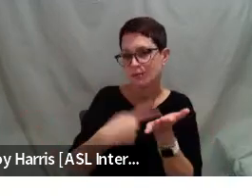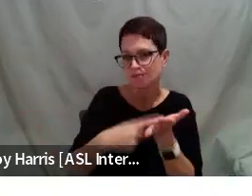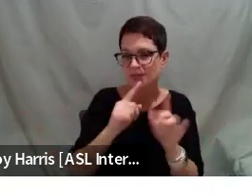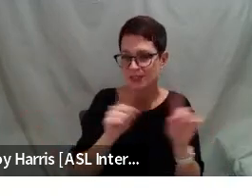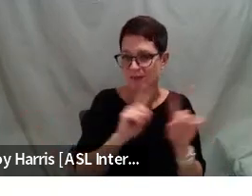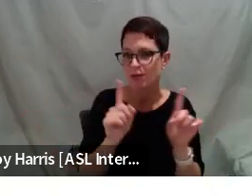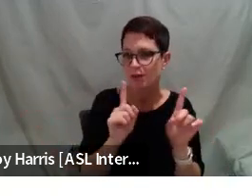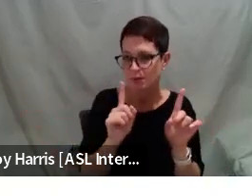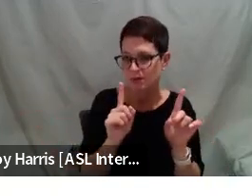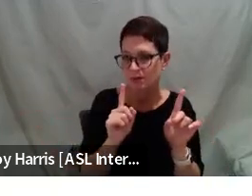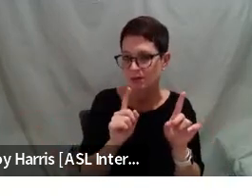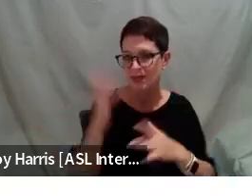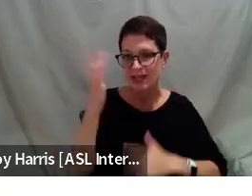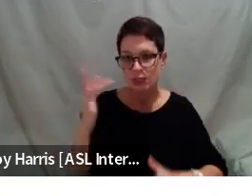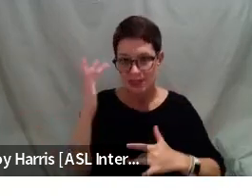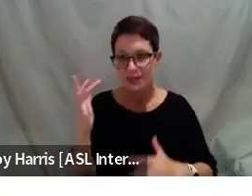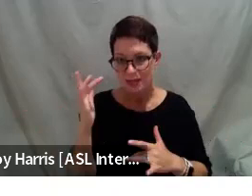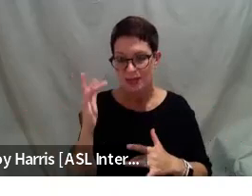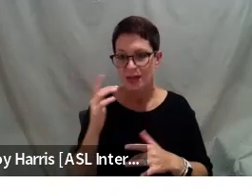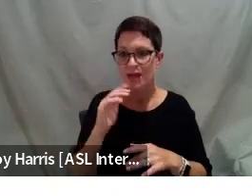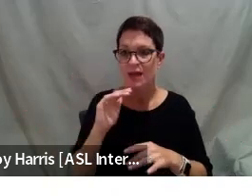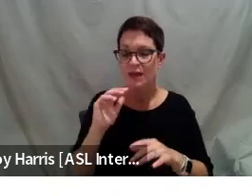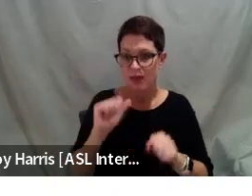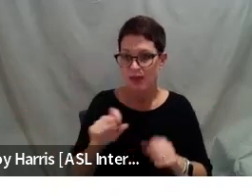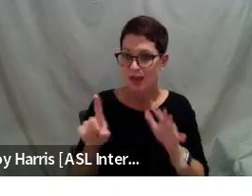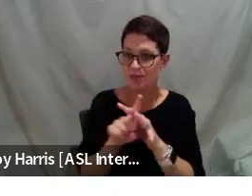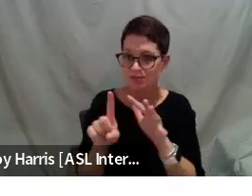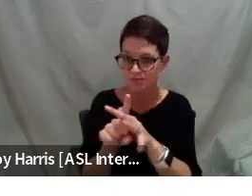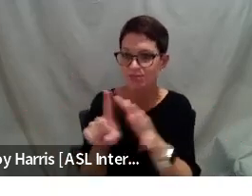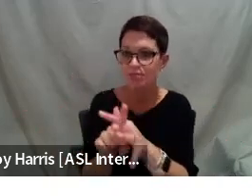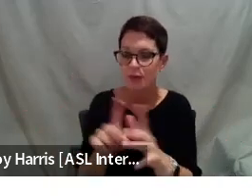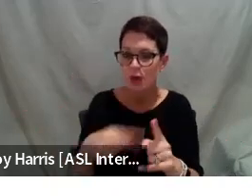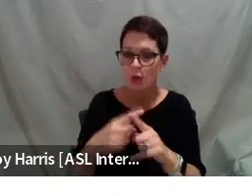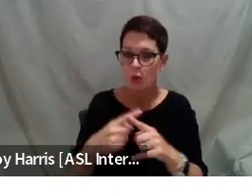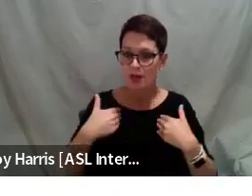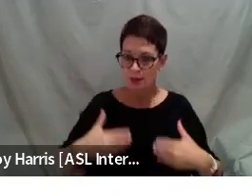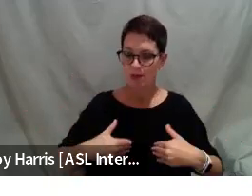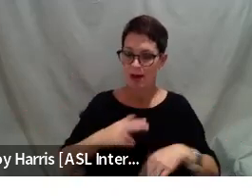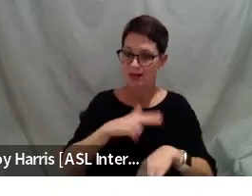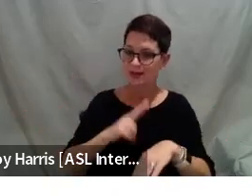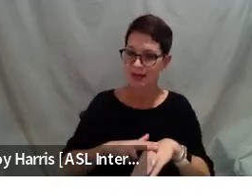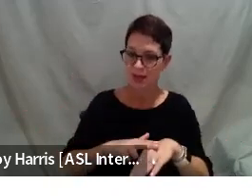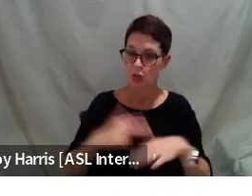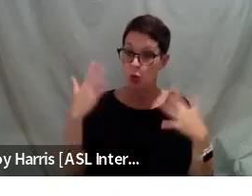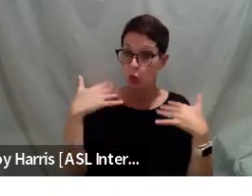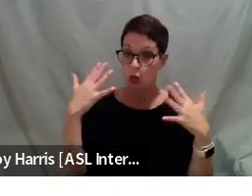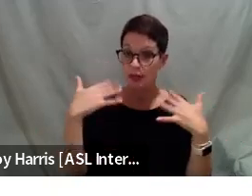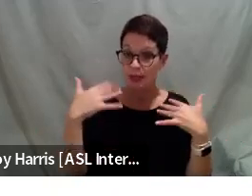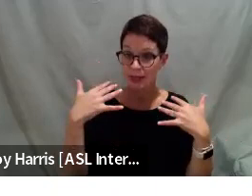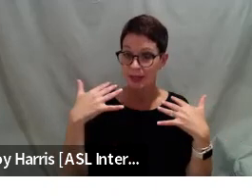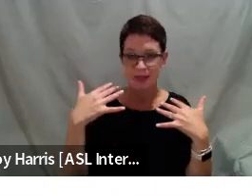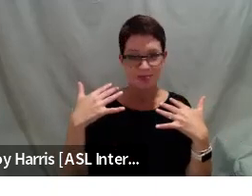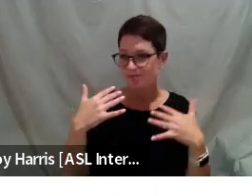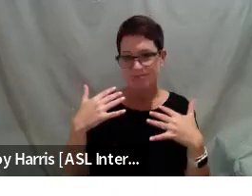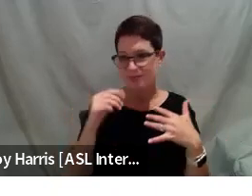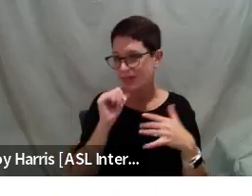different illnesses that can arise when that body's natural means of cooling itself down are no